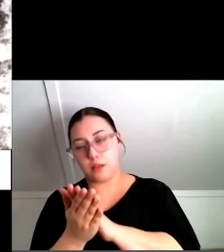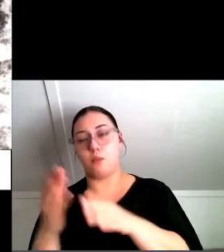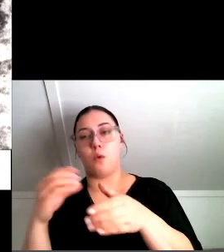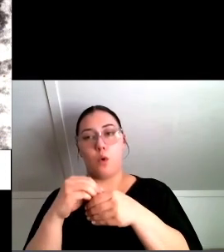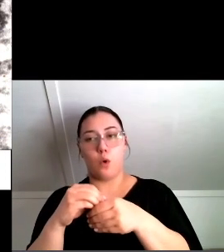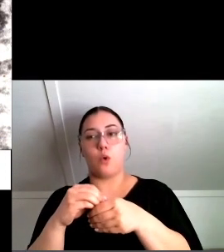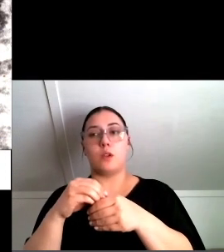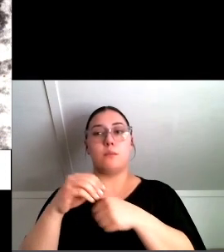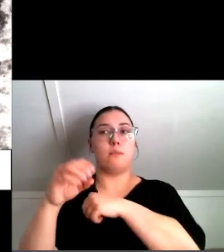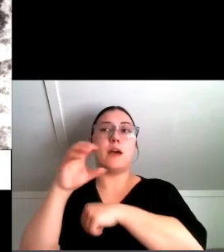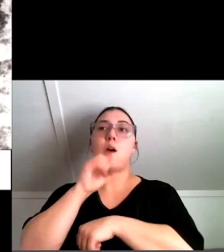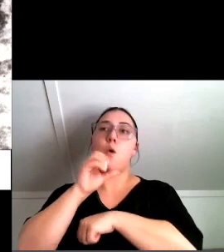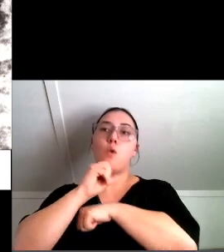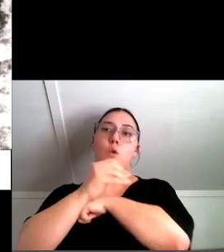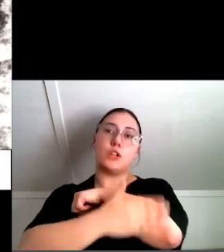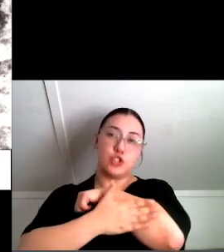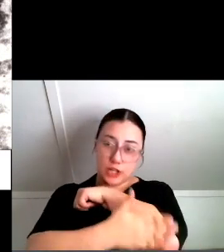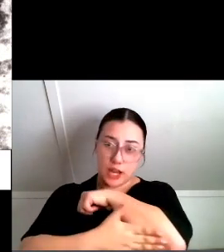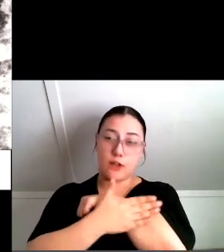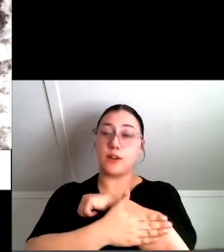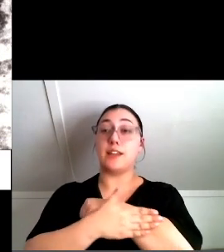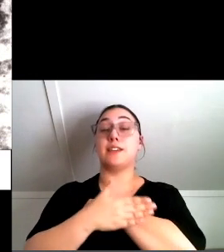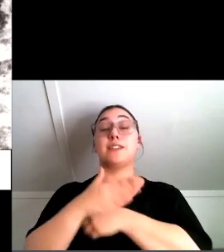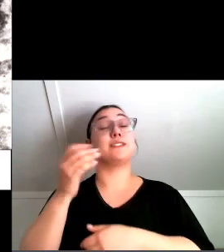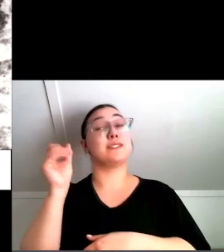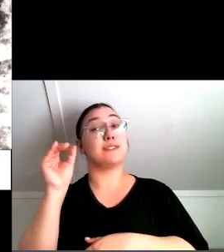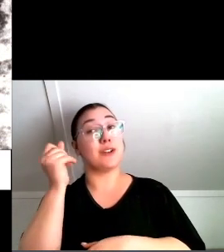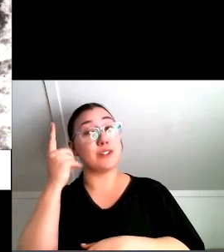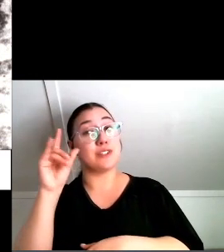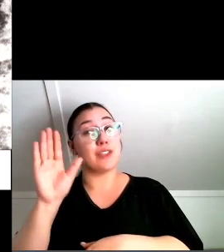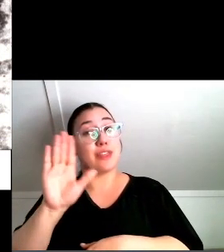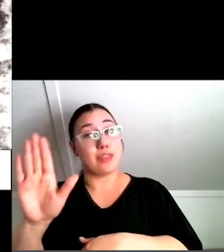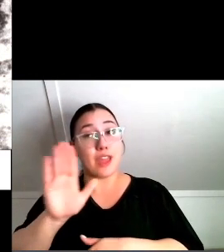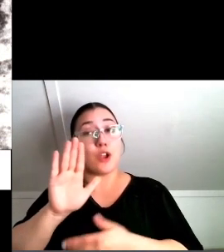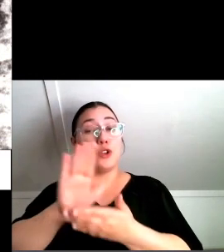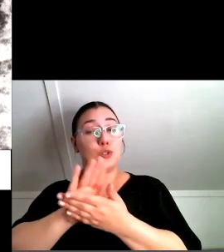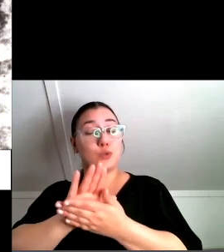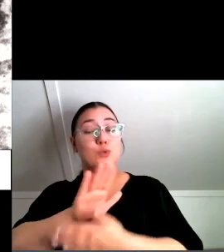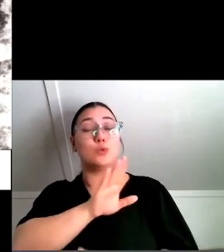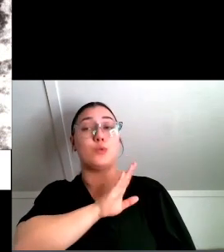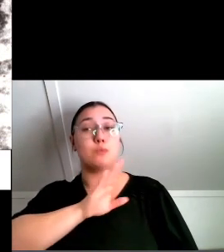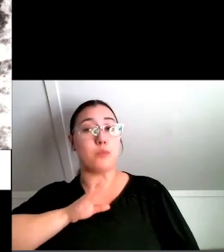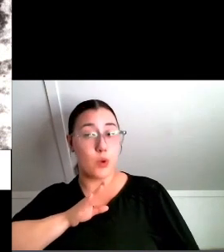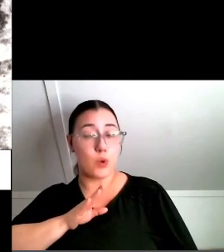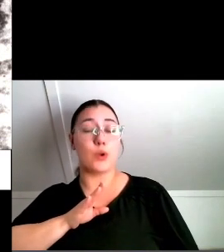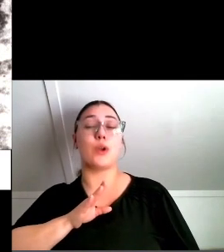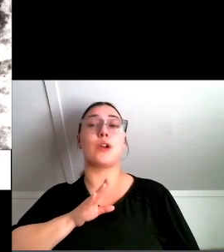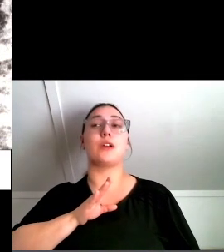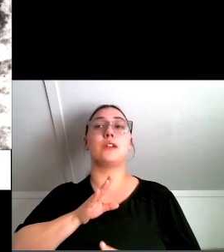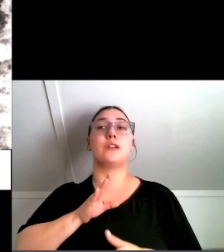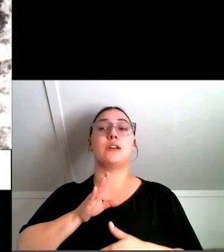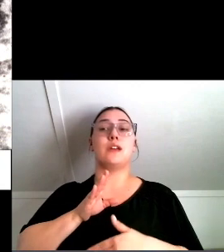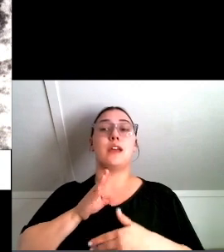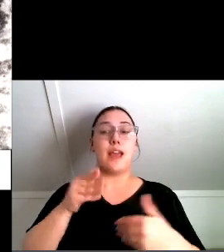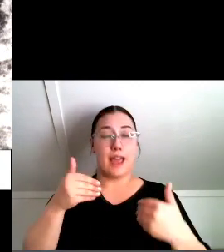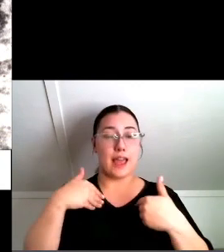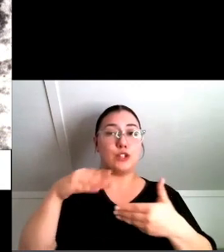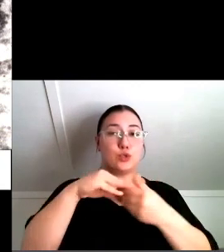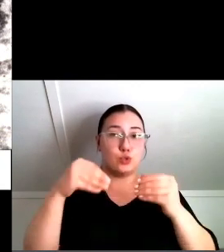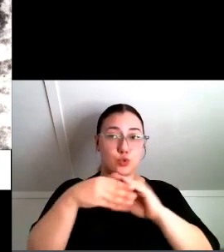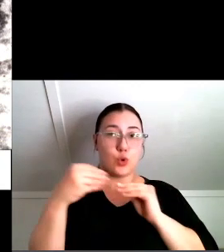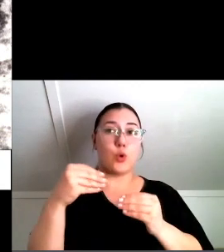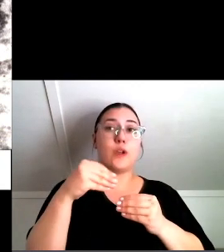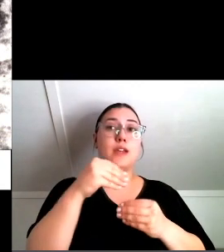Orange County School Board is really a pivotal question about narratives created in the archive but never